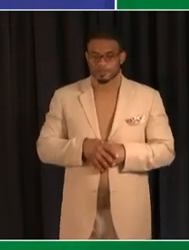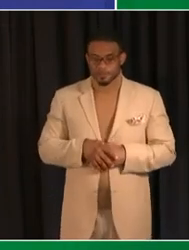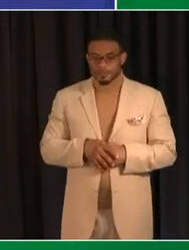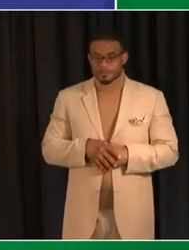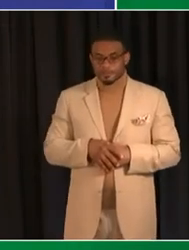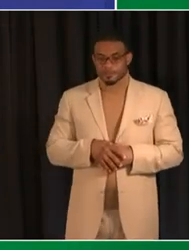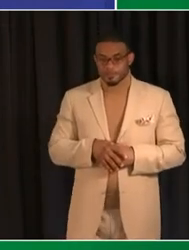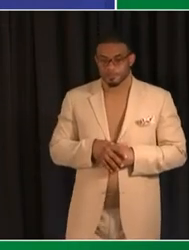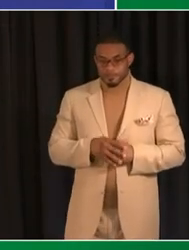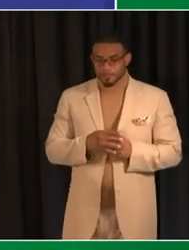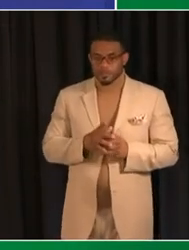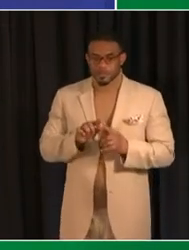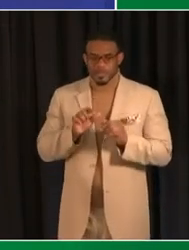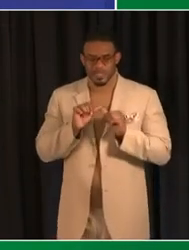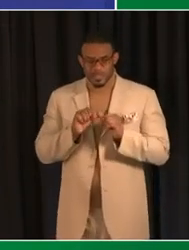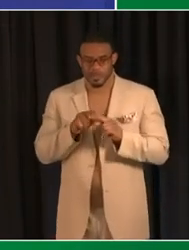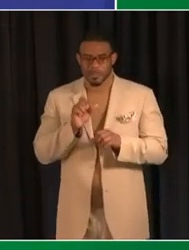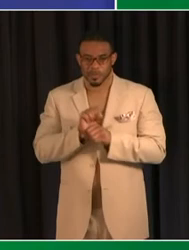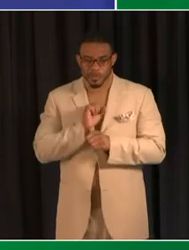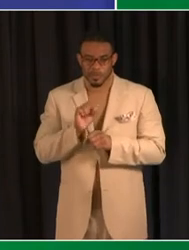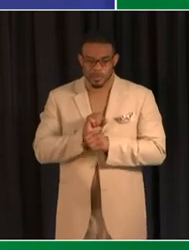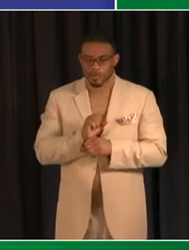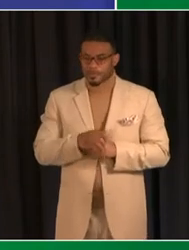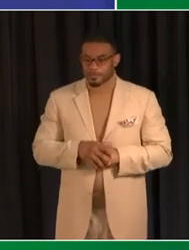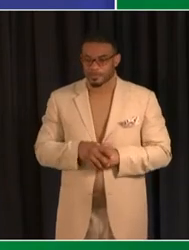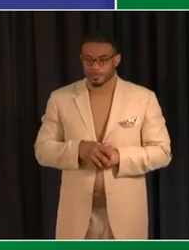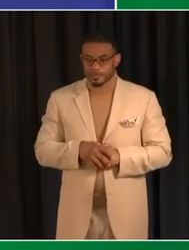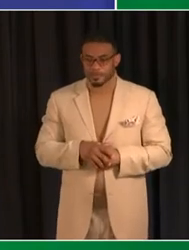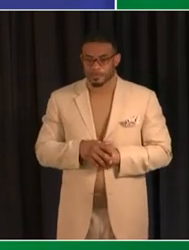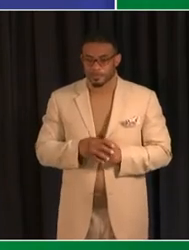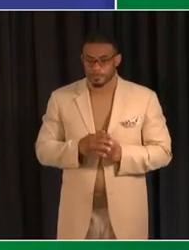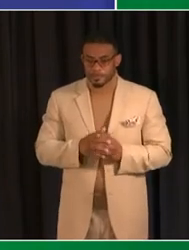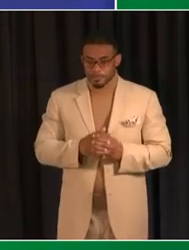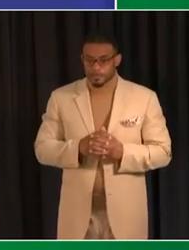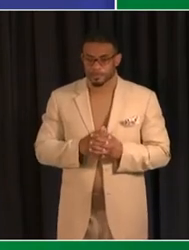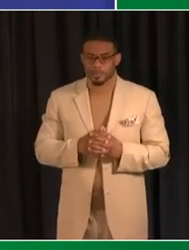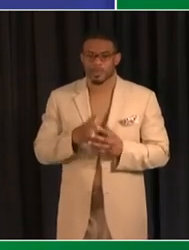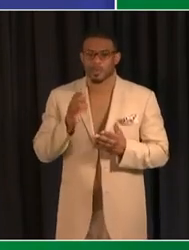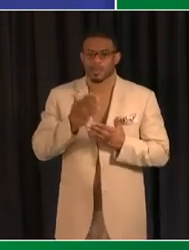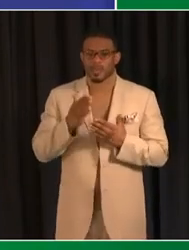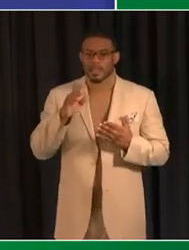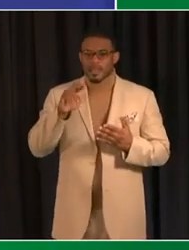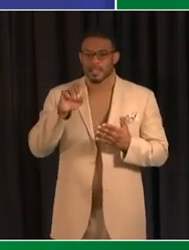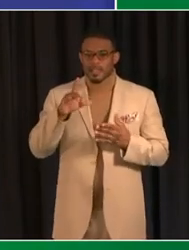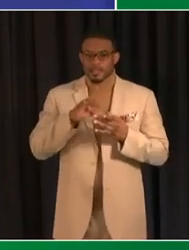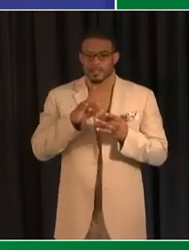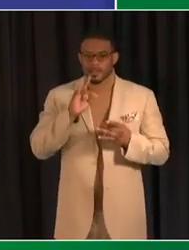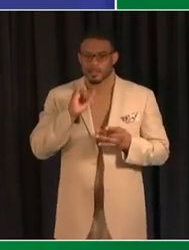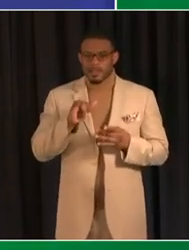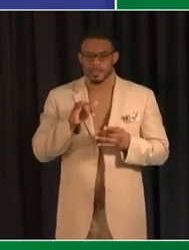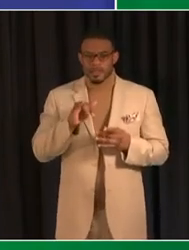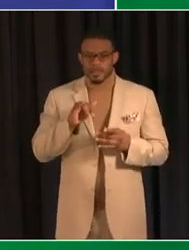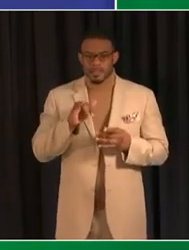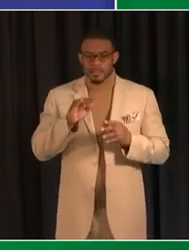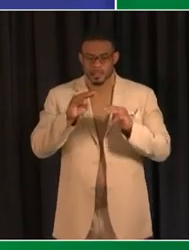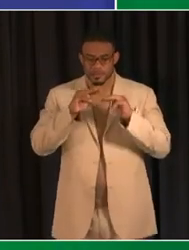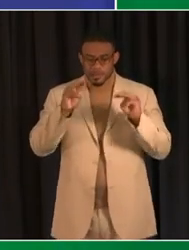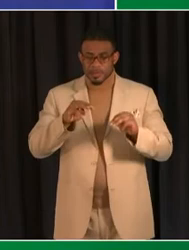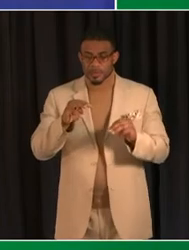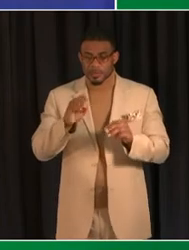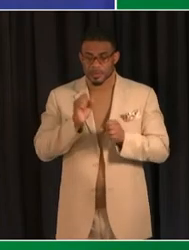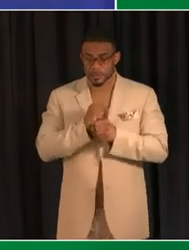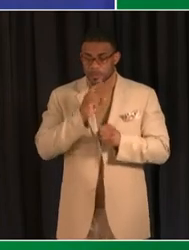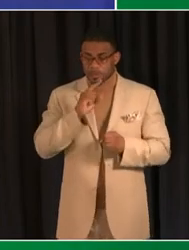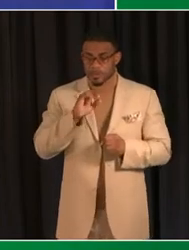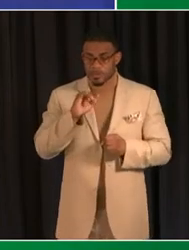keep, to continue to work through. So one of the things that Neil alluded to was the